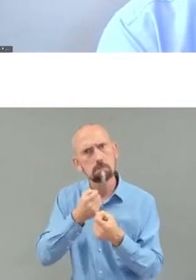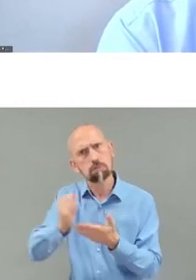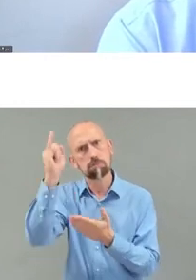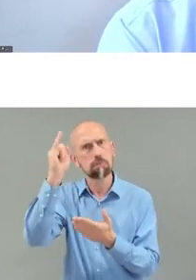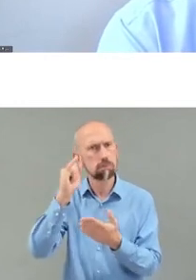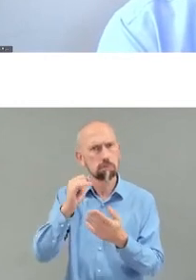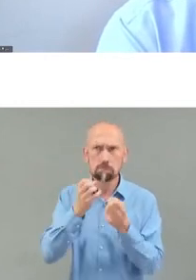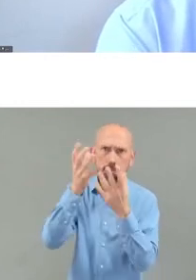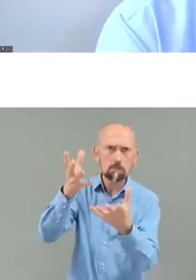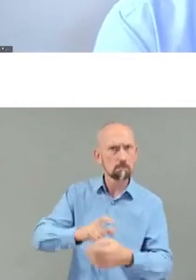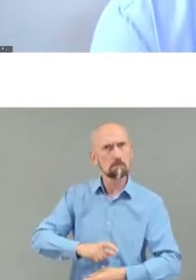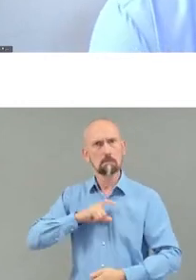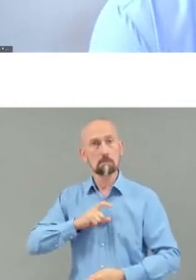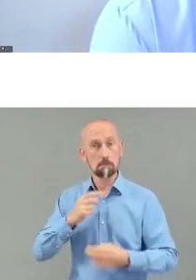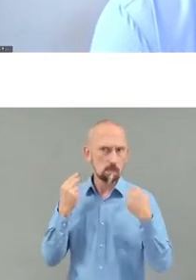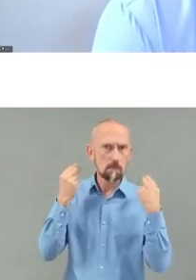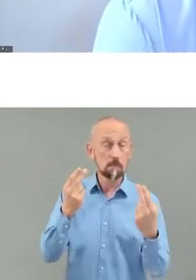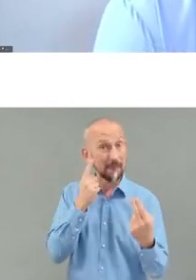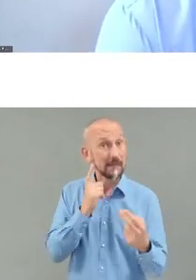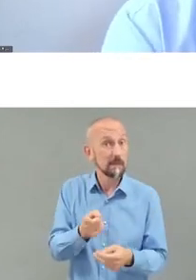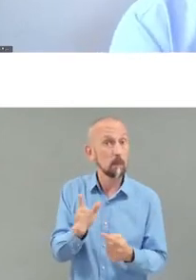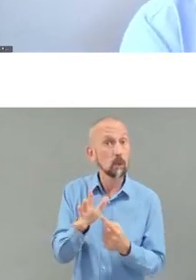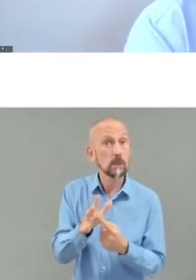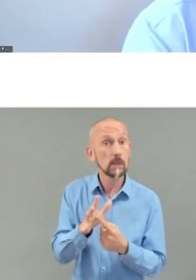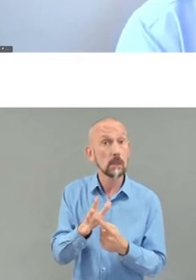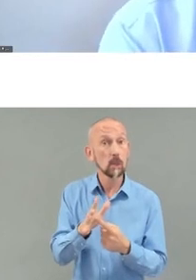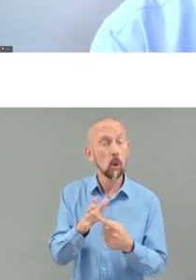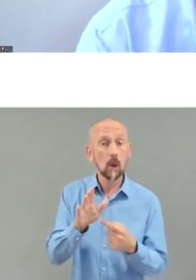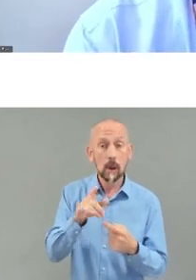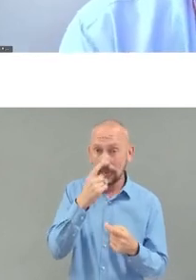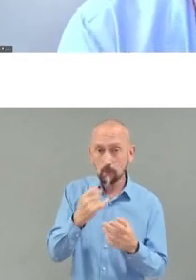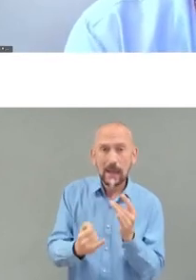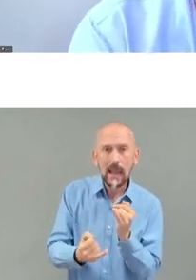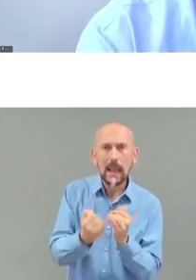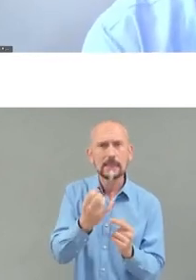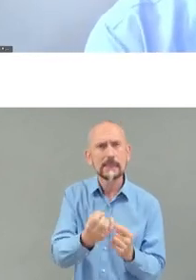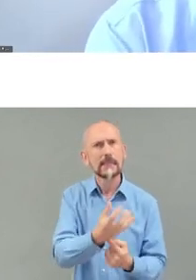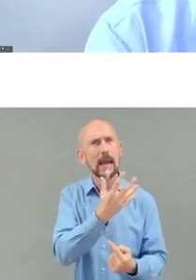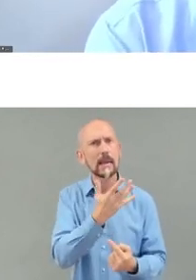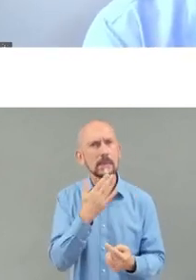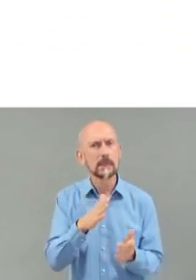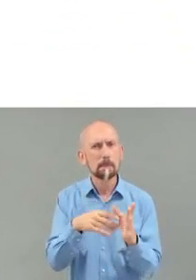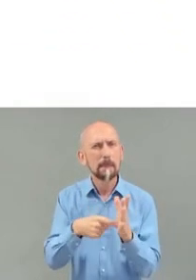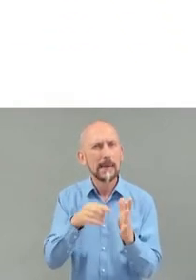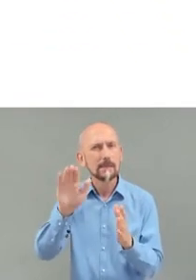that sounds like a really important note. So Matt, do you want to put up the final housekeeping slide?